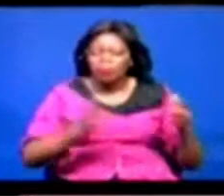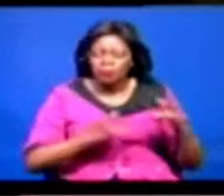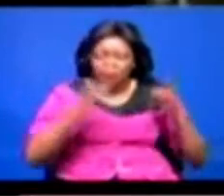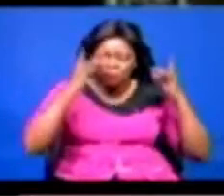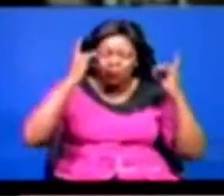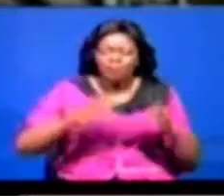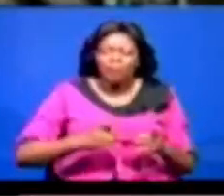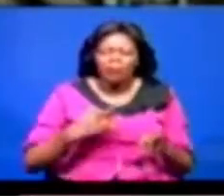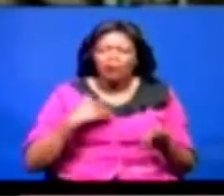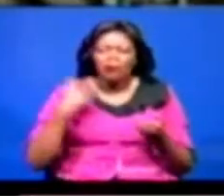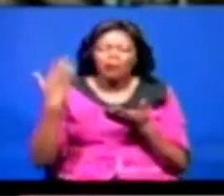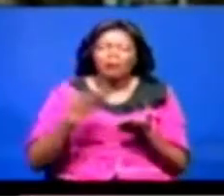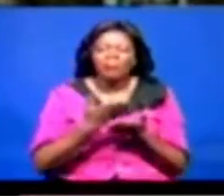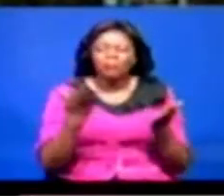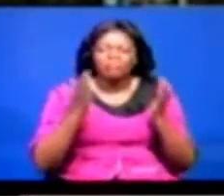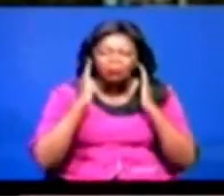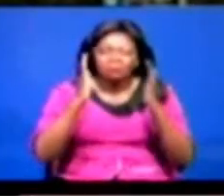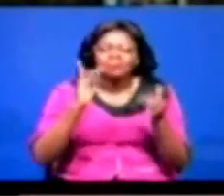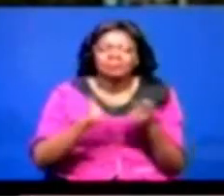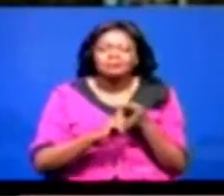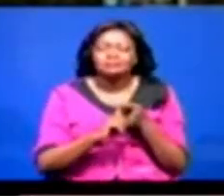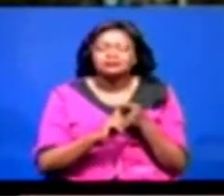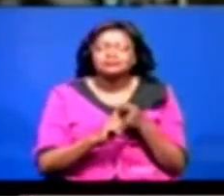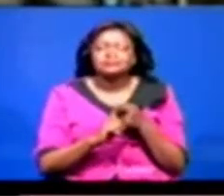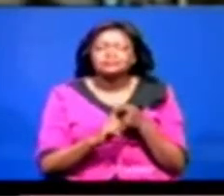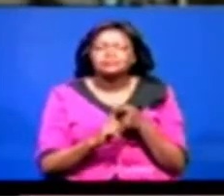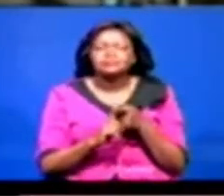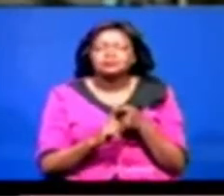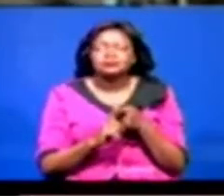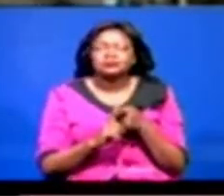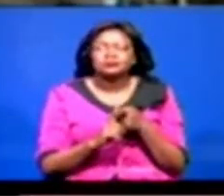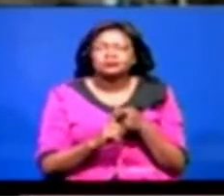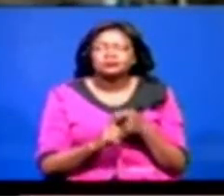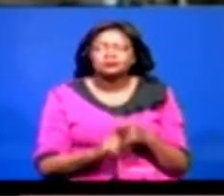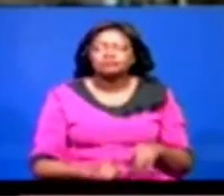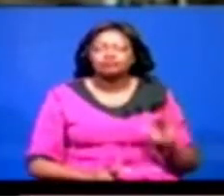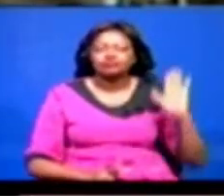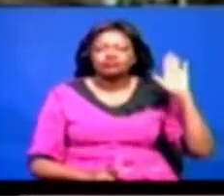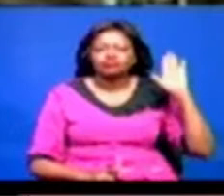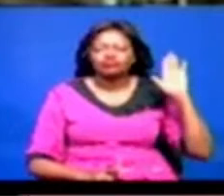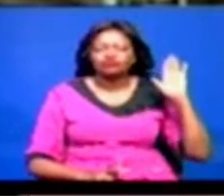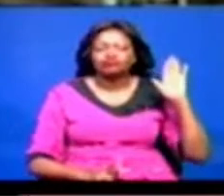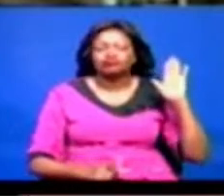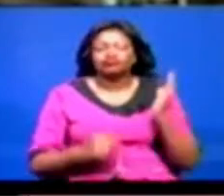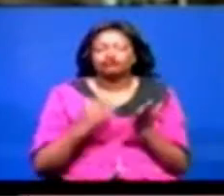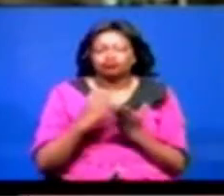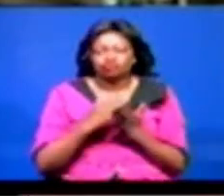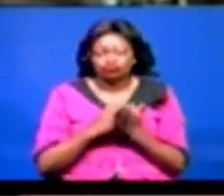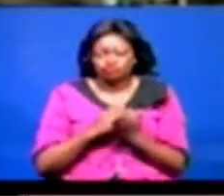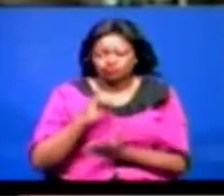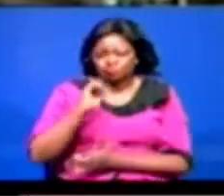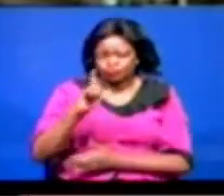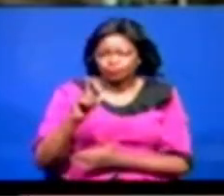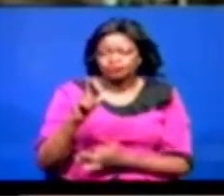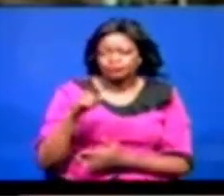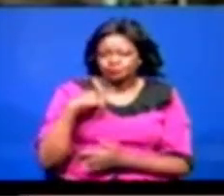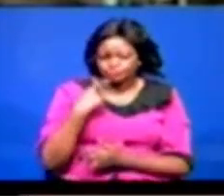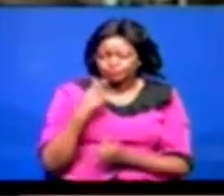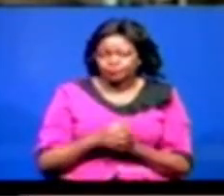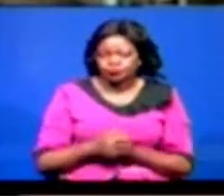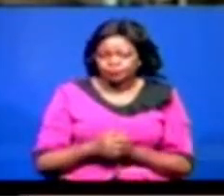would invite your attention to specifically the affidavit of Michael Lohuma, who sets out in a very granular